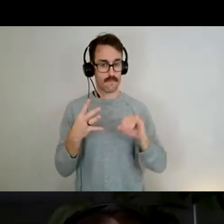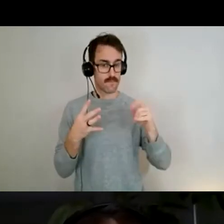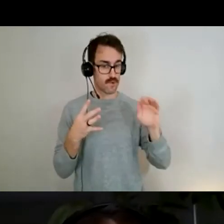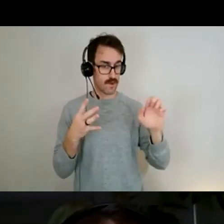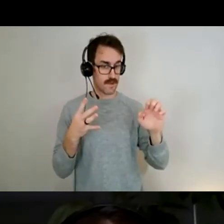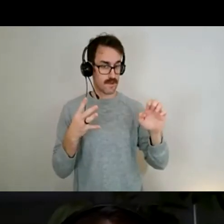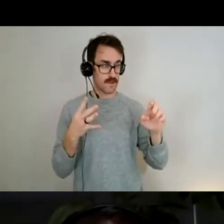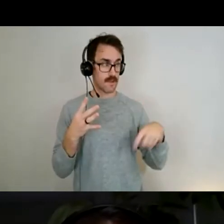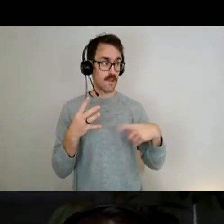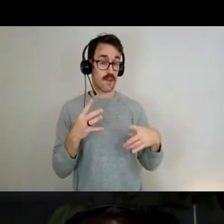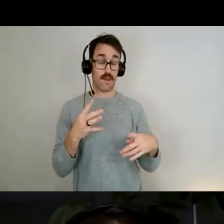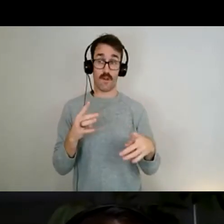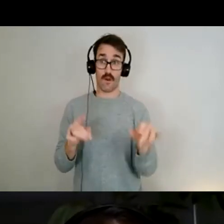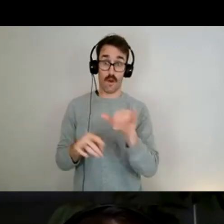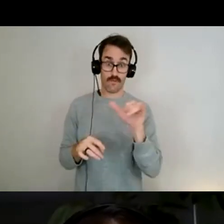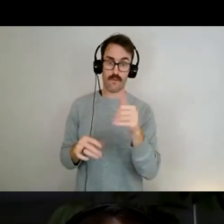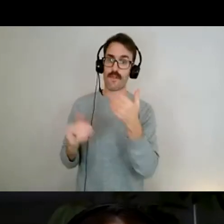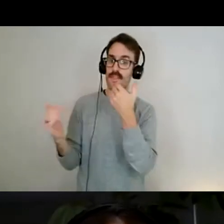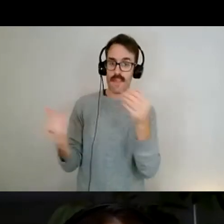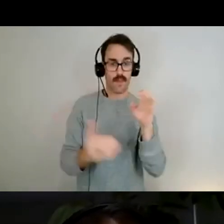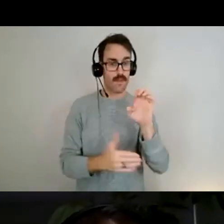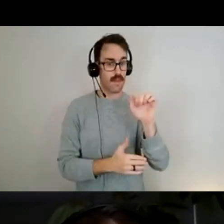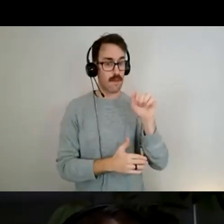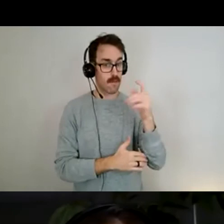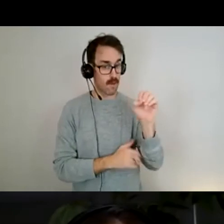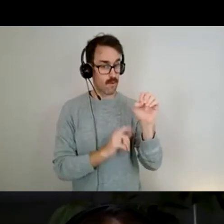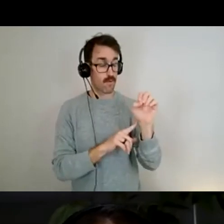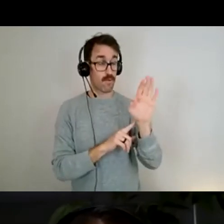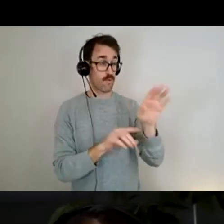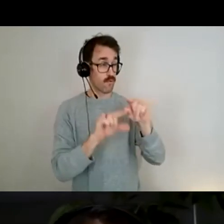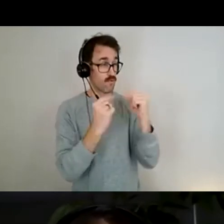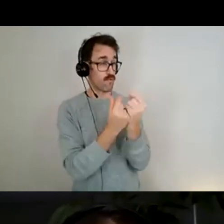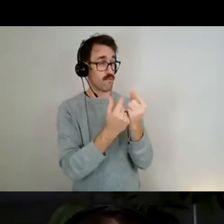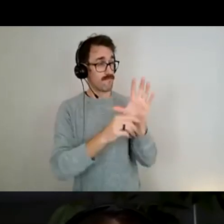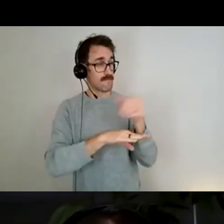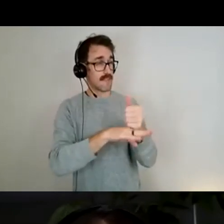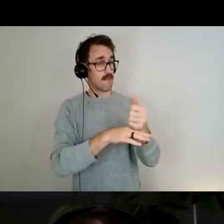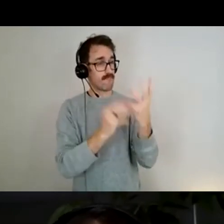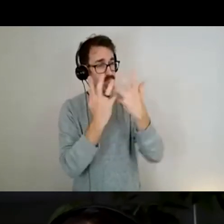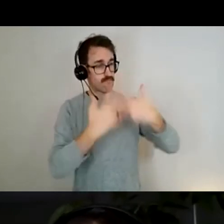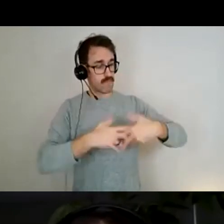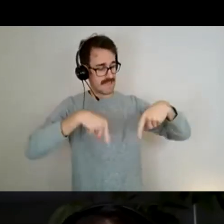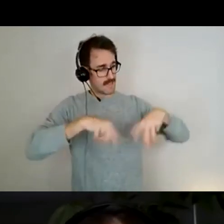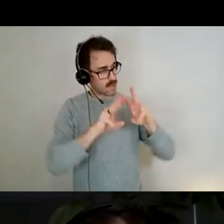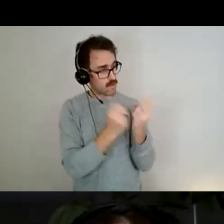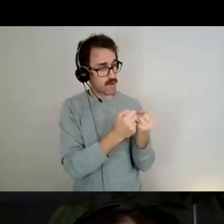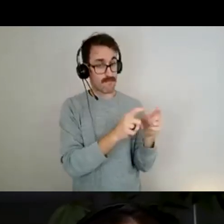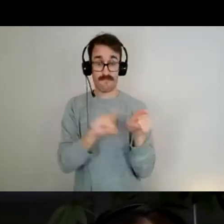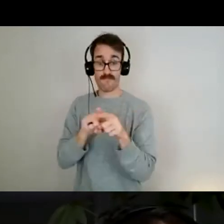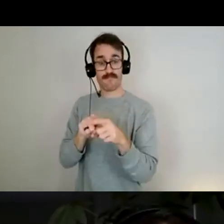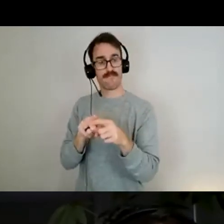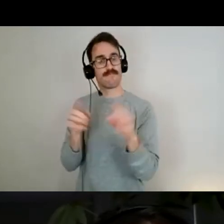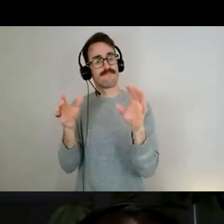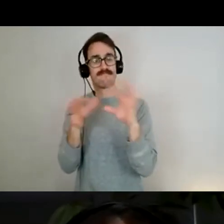Yes, and I'd like to say thank you to Elder Abuse Prevention Ontario for organizing, and a shout out to Christine Chen,